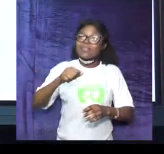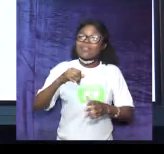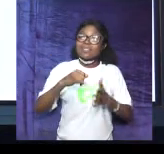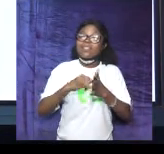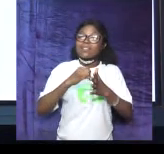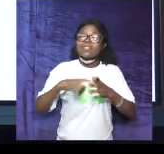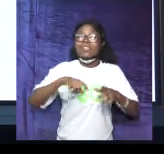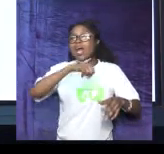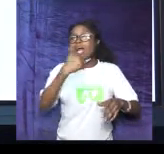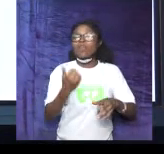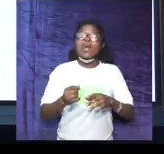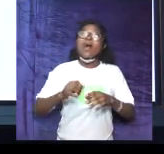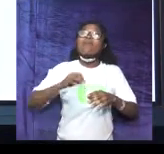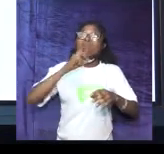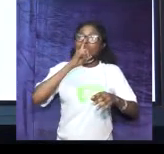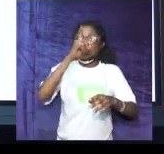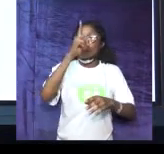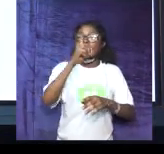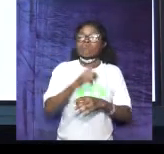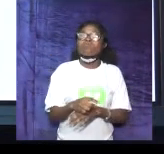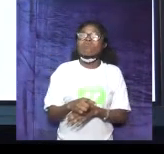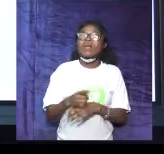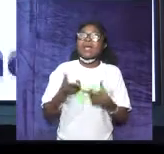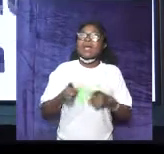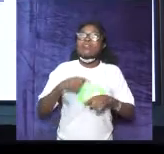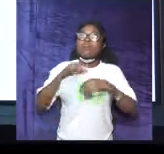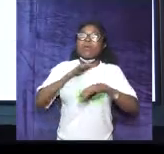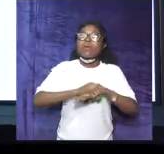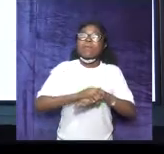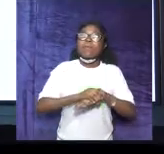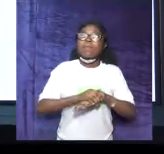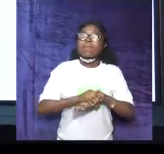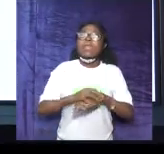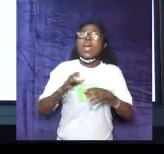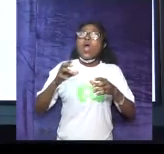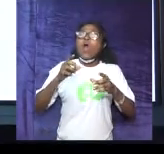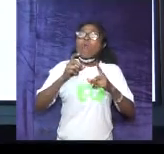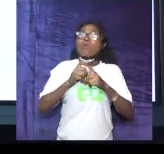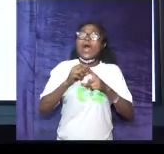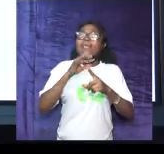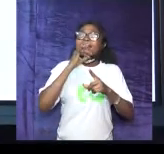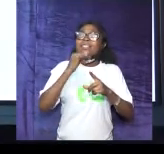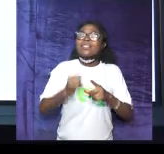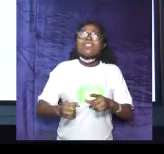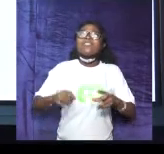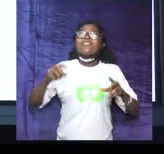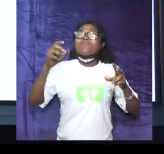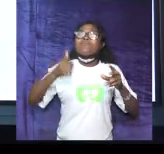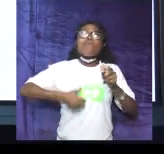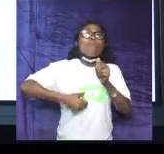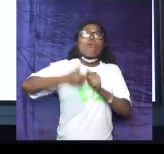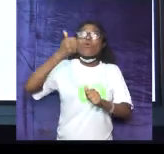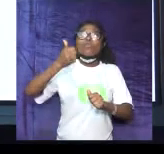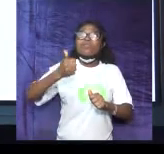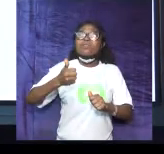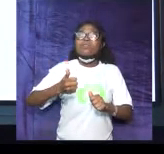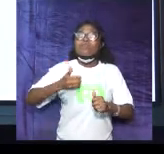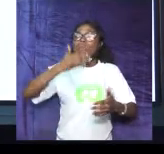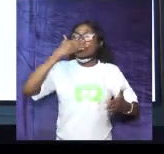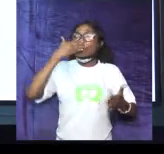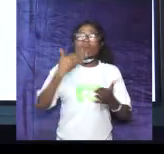Yes, another fact. Good job. Let's move on. Rice is the most nutritious grain